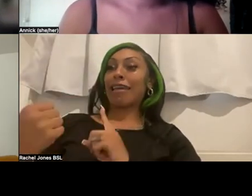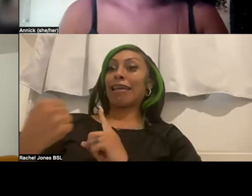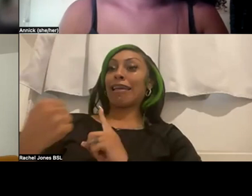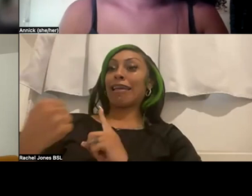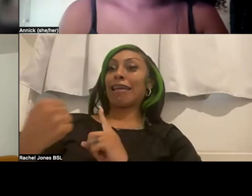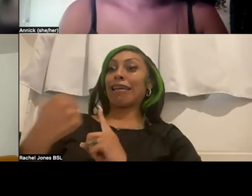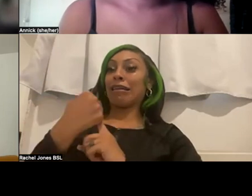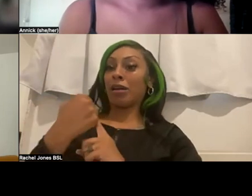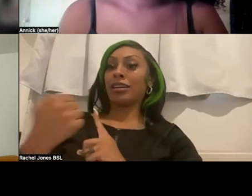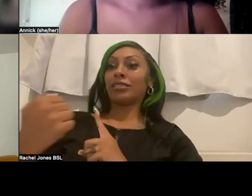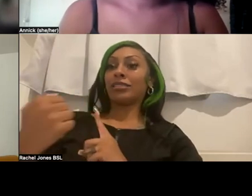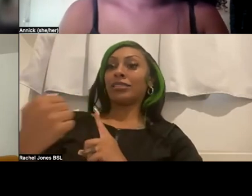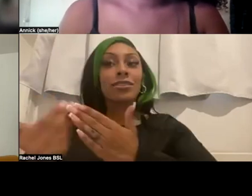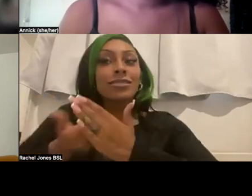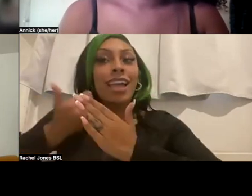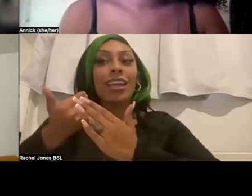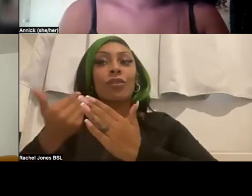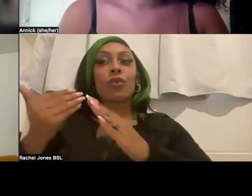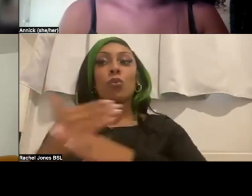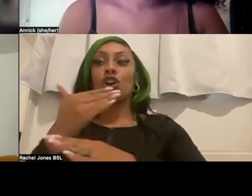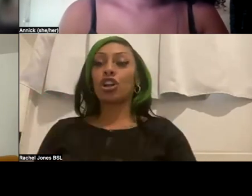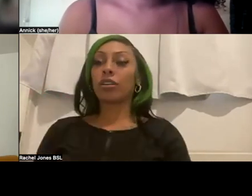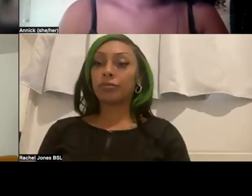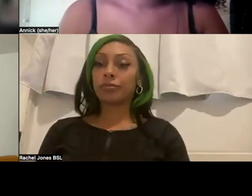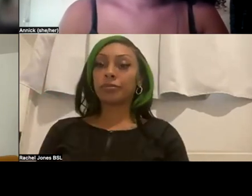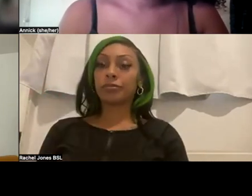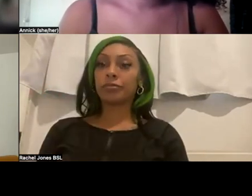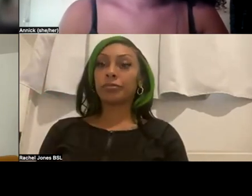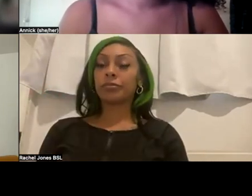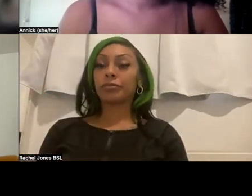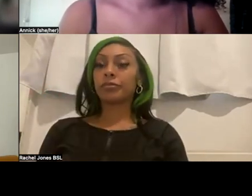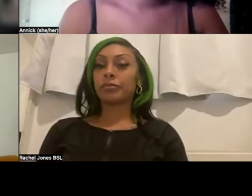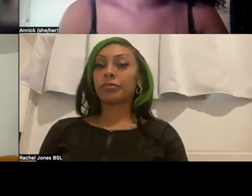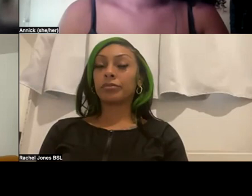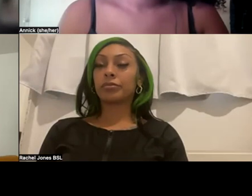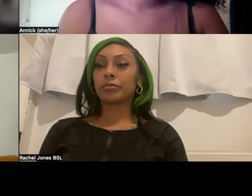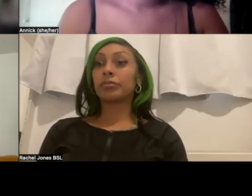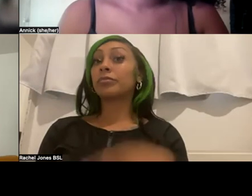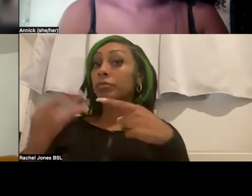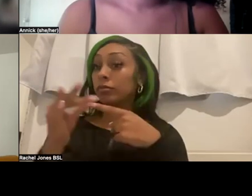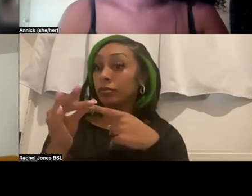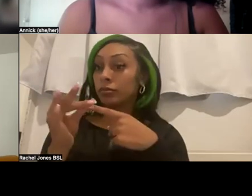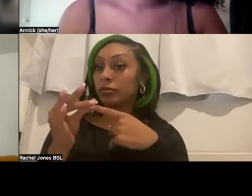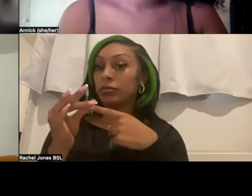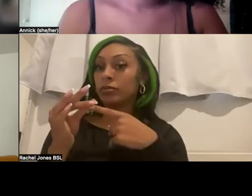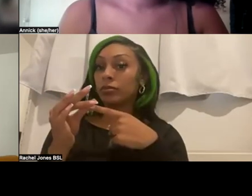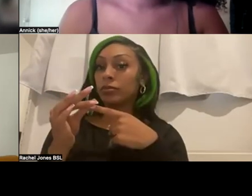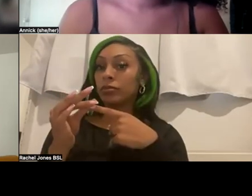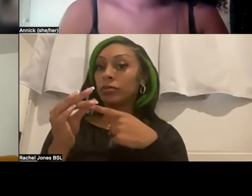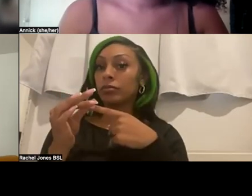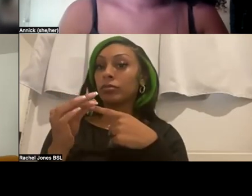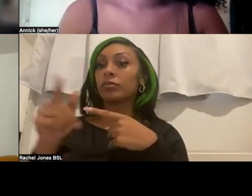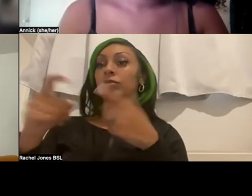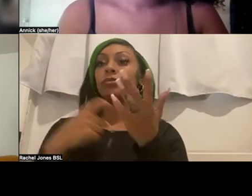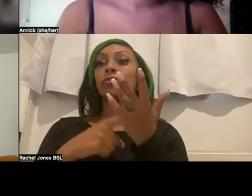safety of doing this work? So we are going to firstly hear from Roaa, then Annick,